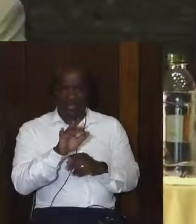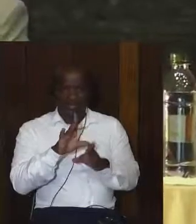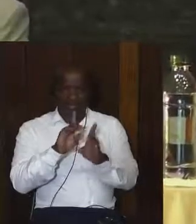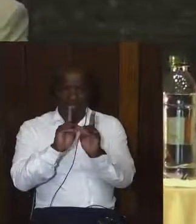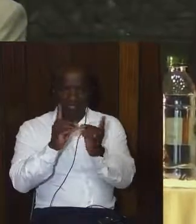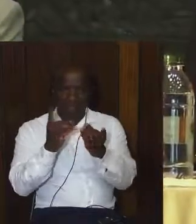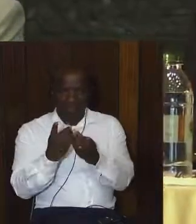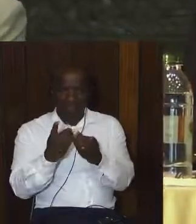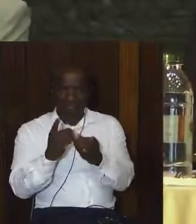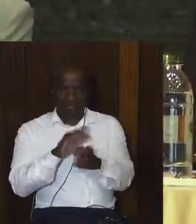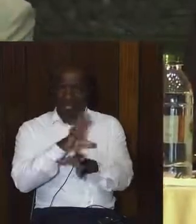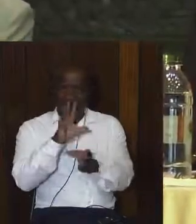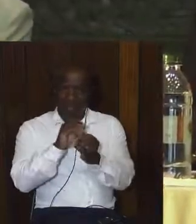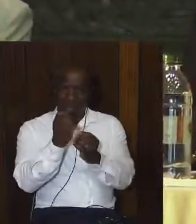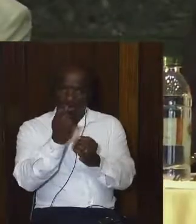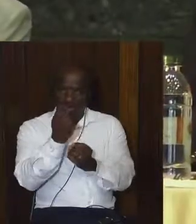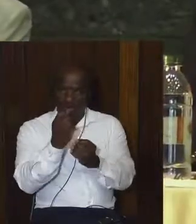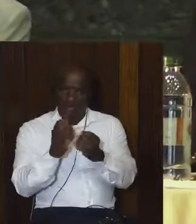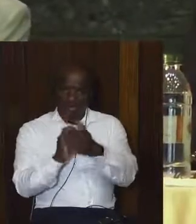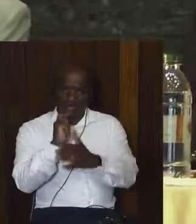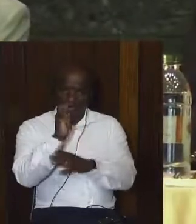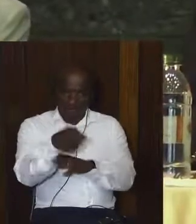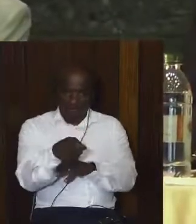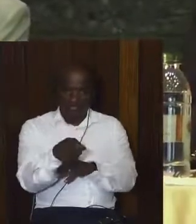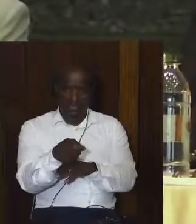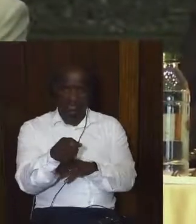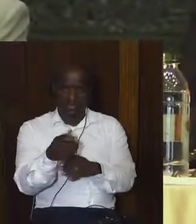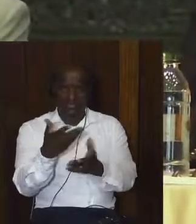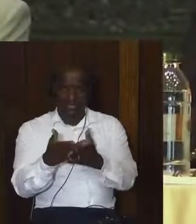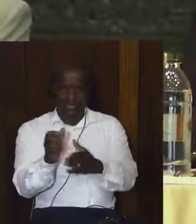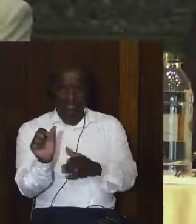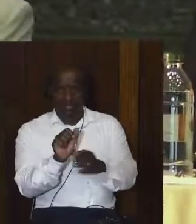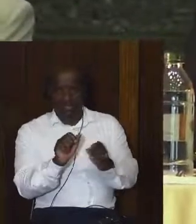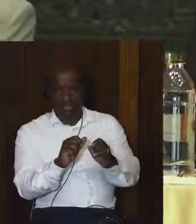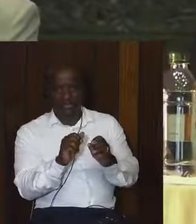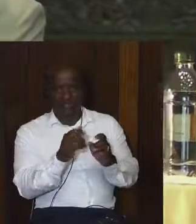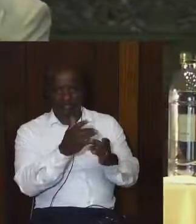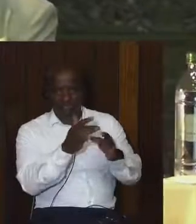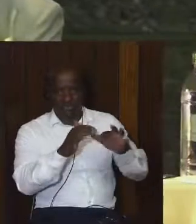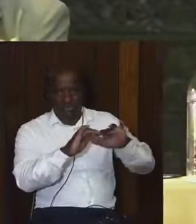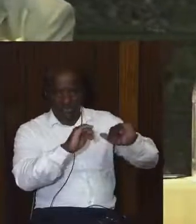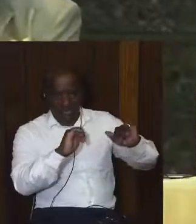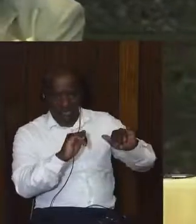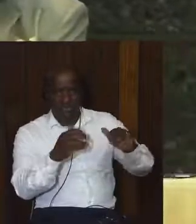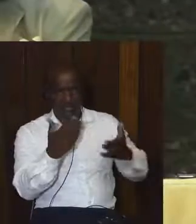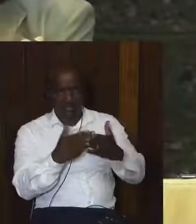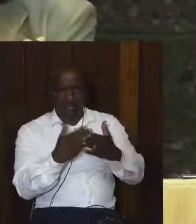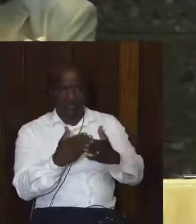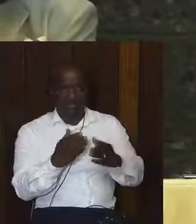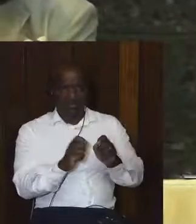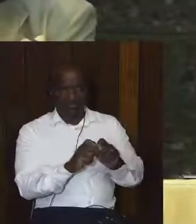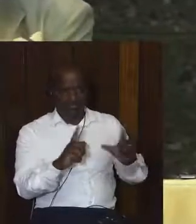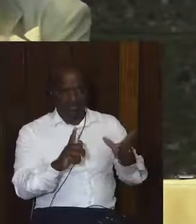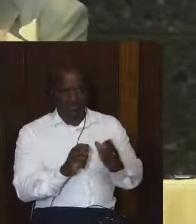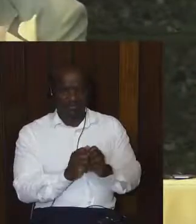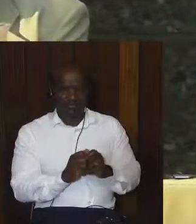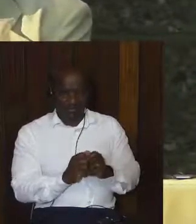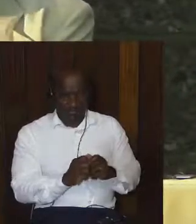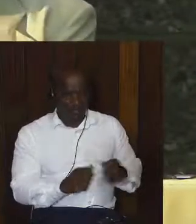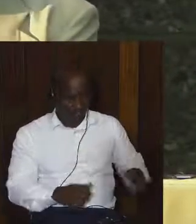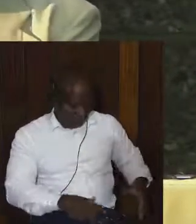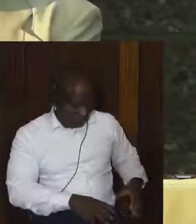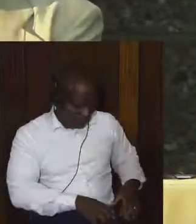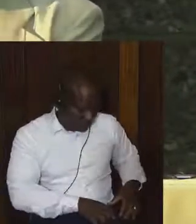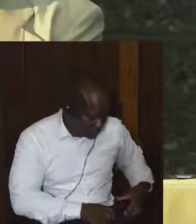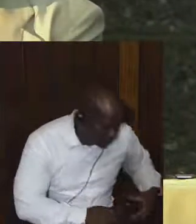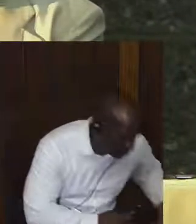department have spent all our money, we would have gone to Treasury to make representations to get the money from Treasury.